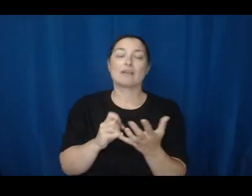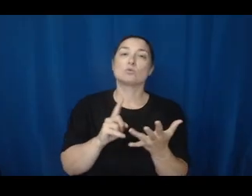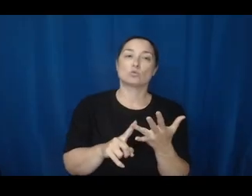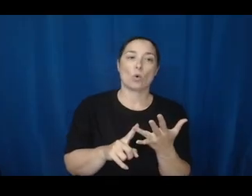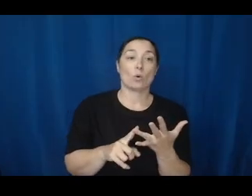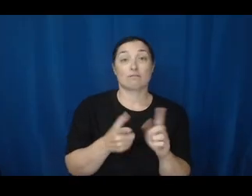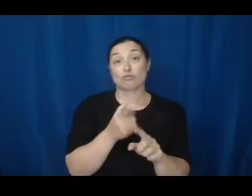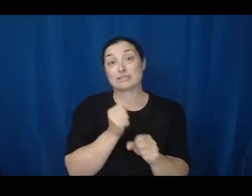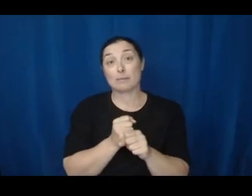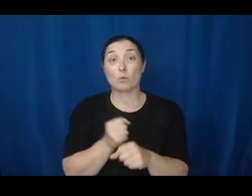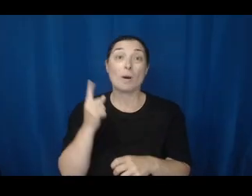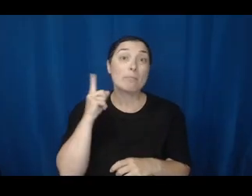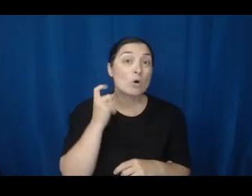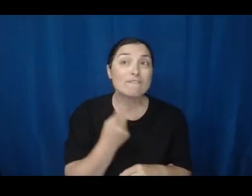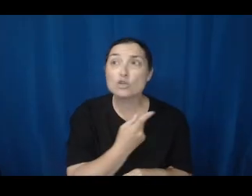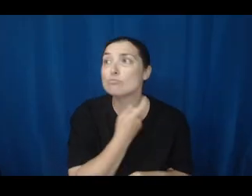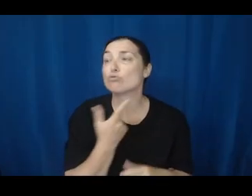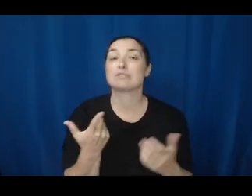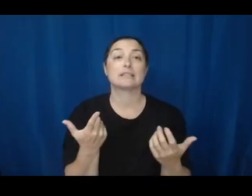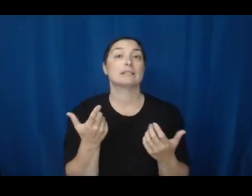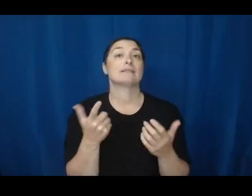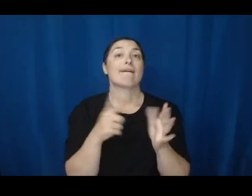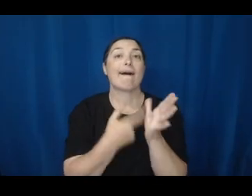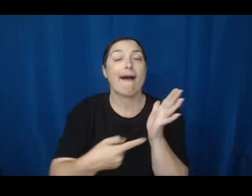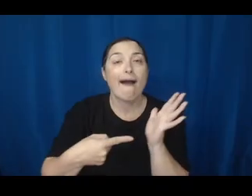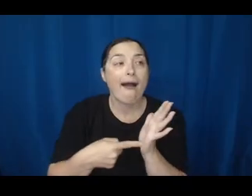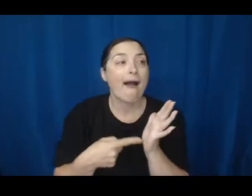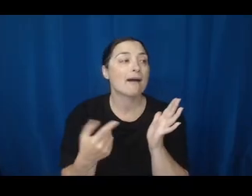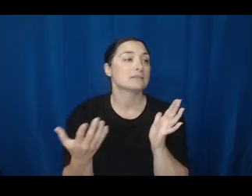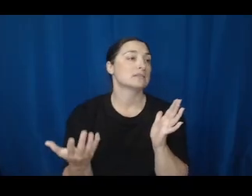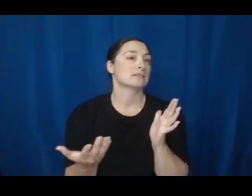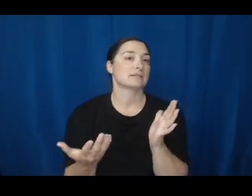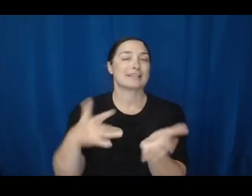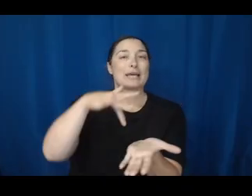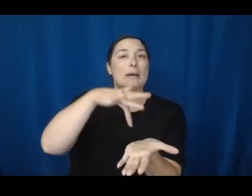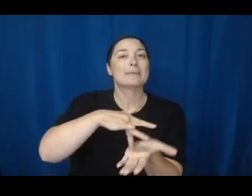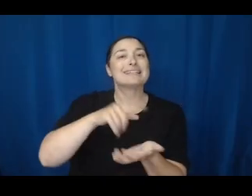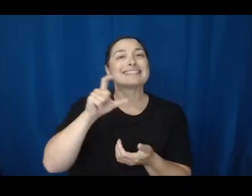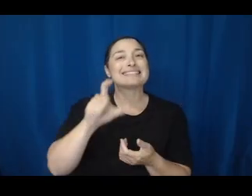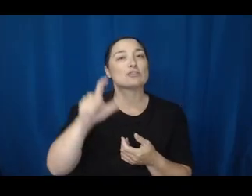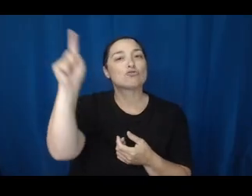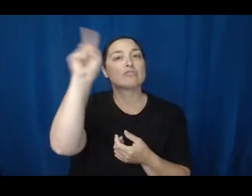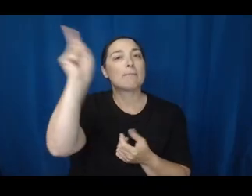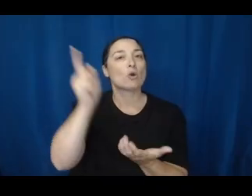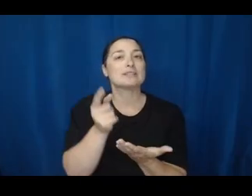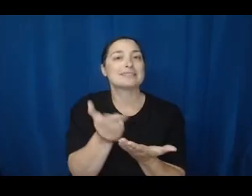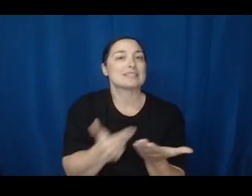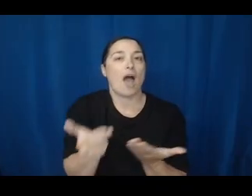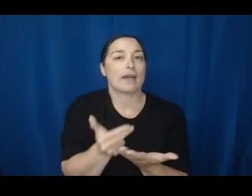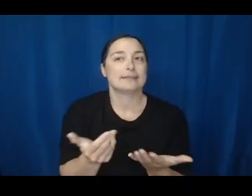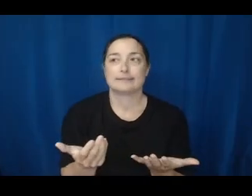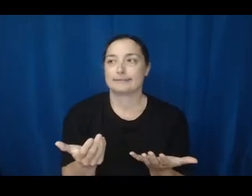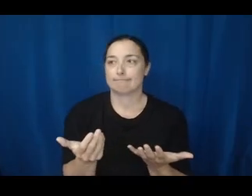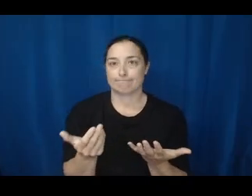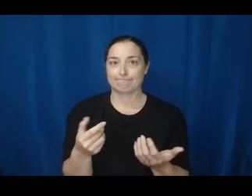like perfumery and art and mid-century modern design, all that type of stuff, all this stuff that interests